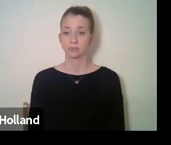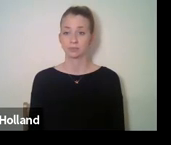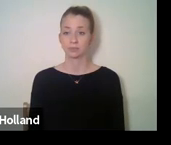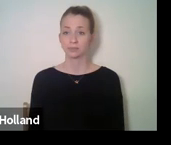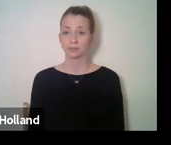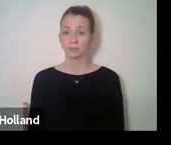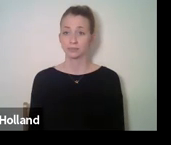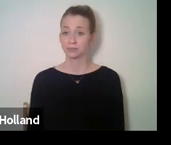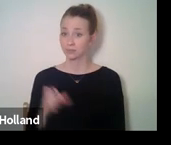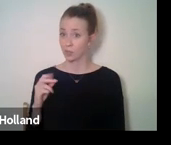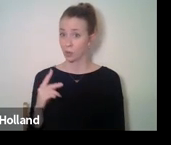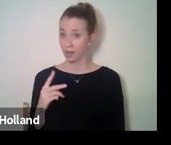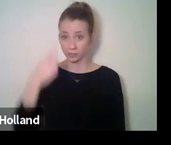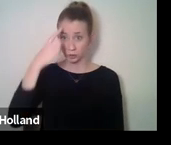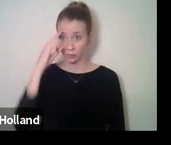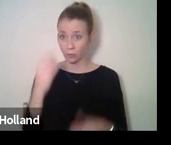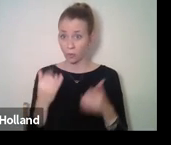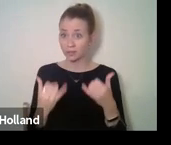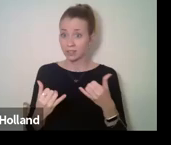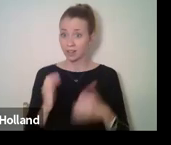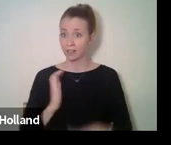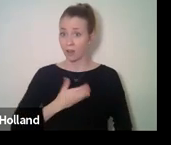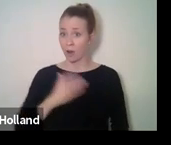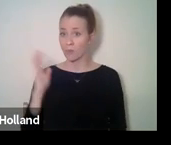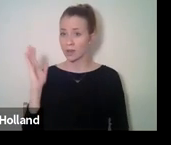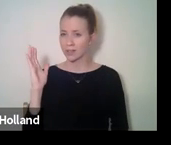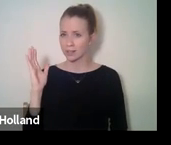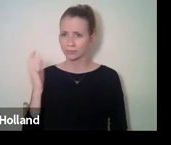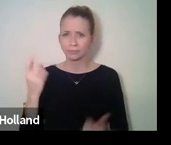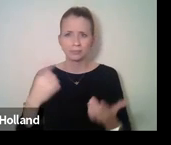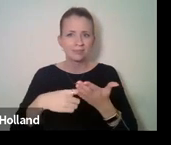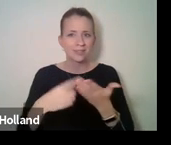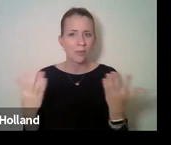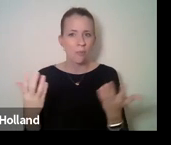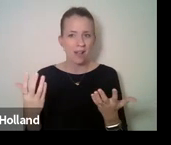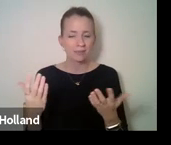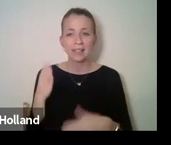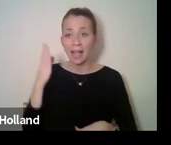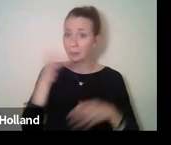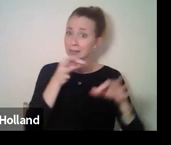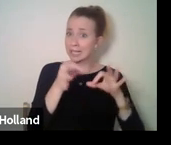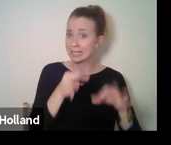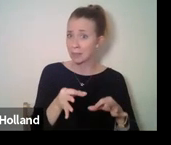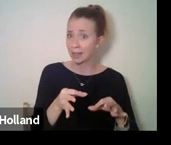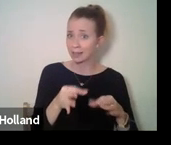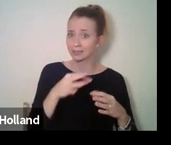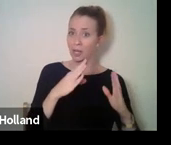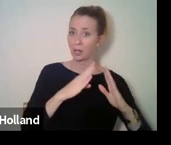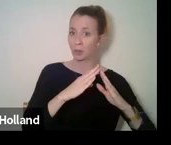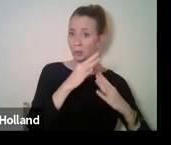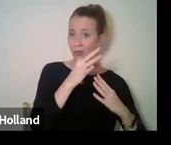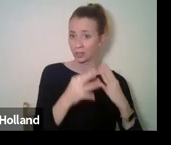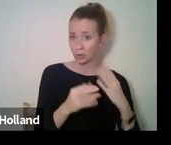Okay, this evening, I will review what Community Choice Aggregation is and the benefits of